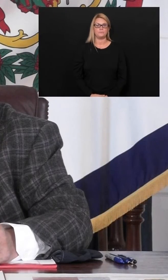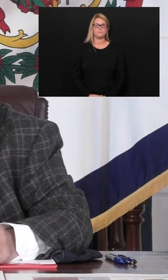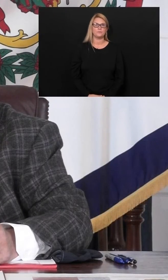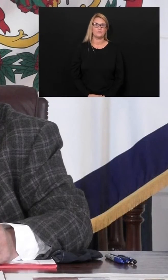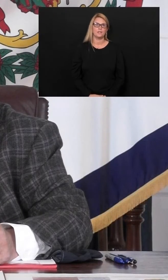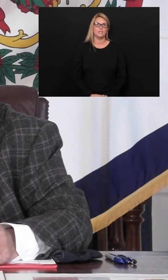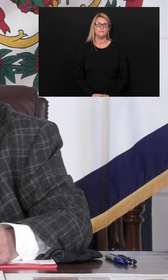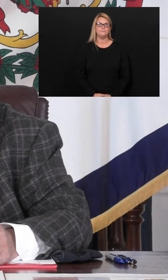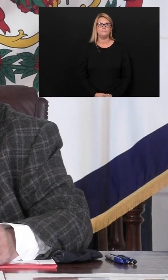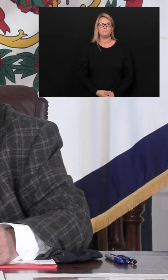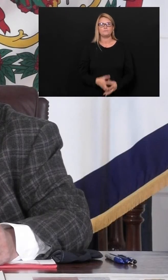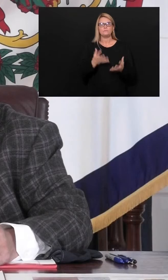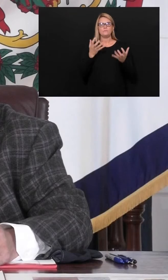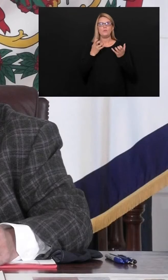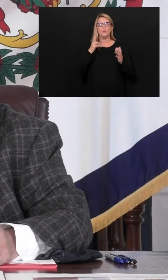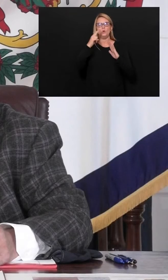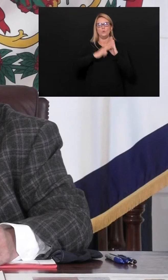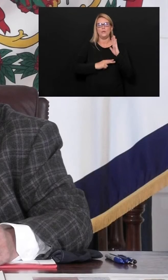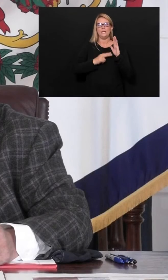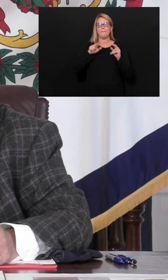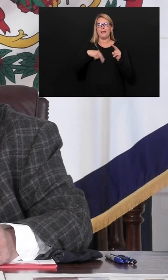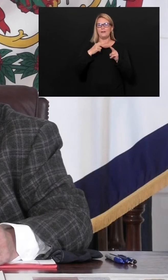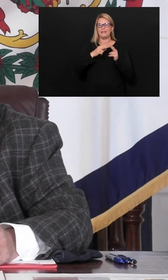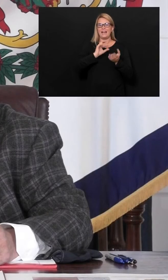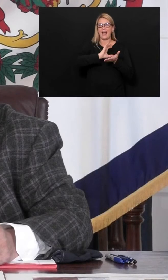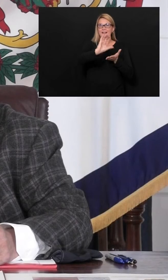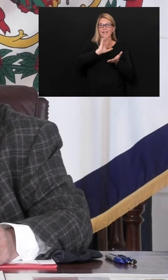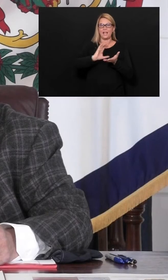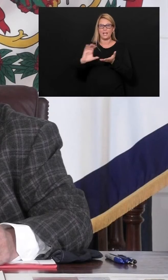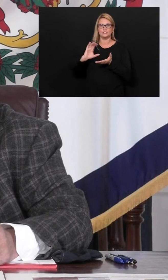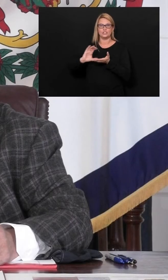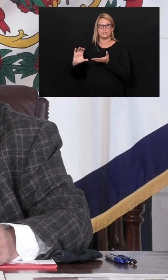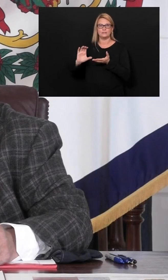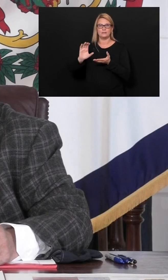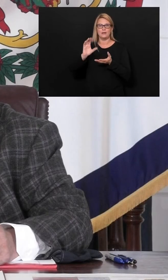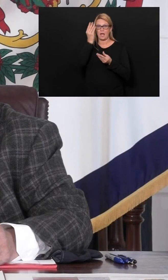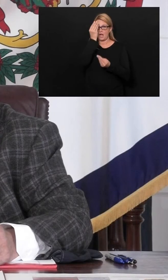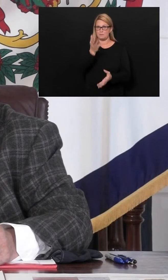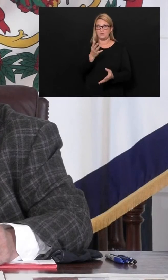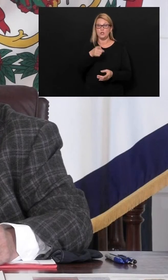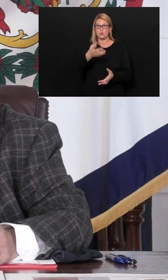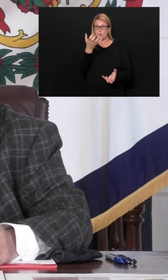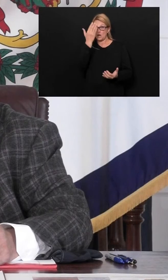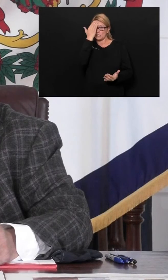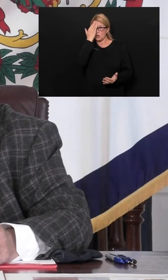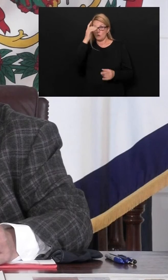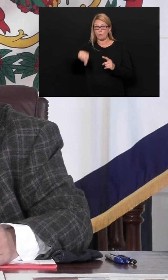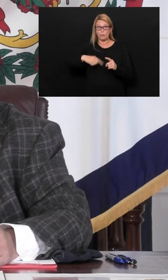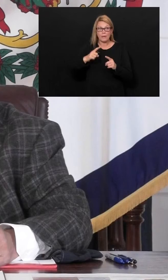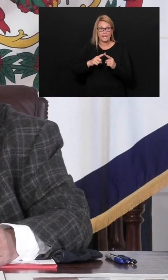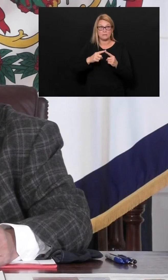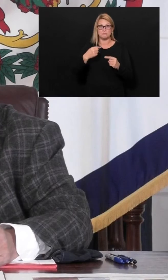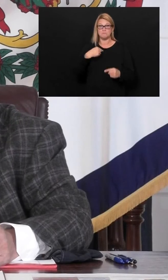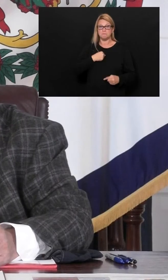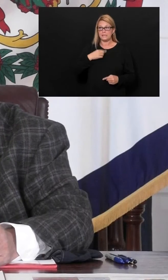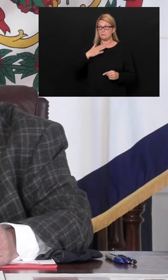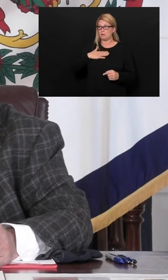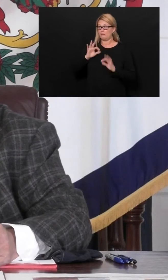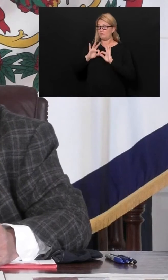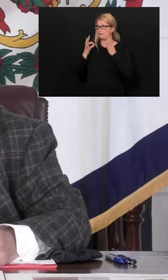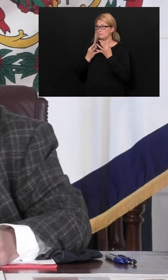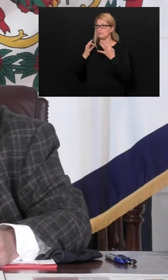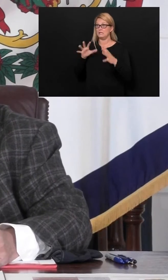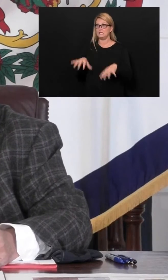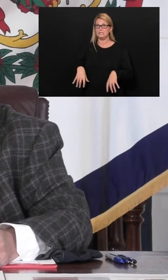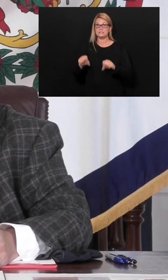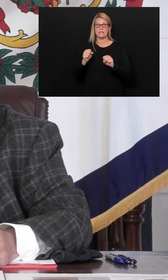about an allocation plan update. I know many of you want to know when you and your loved ones can get your COVID